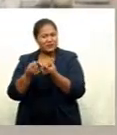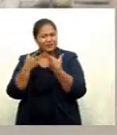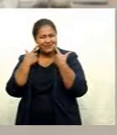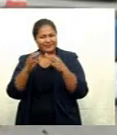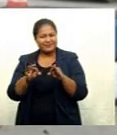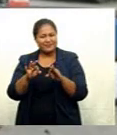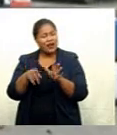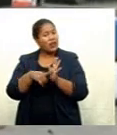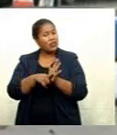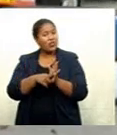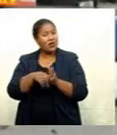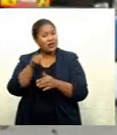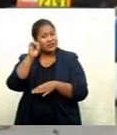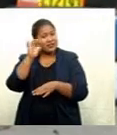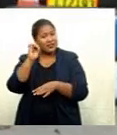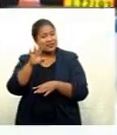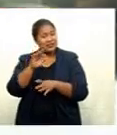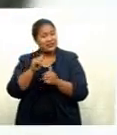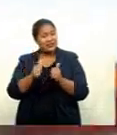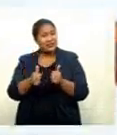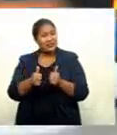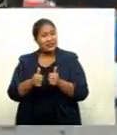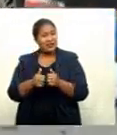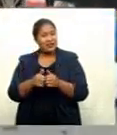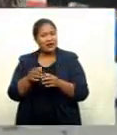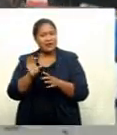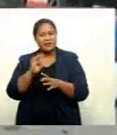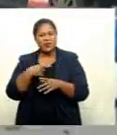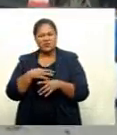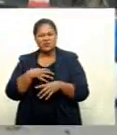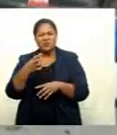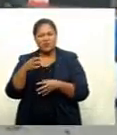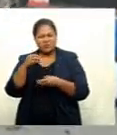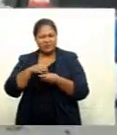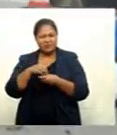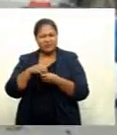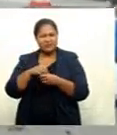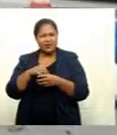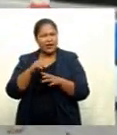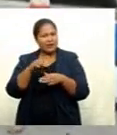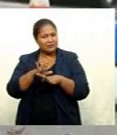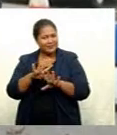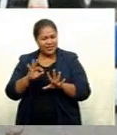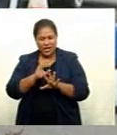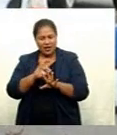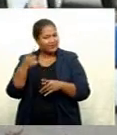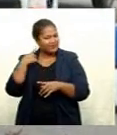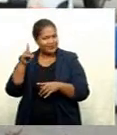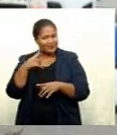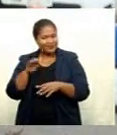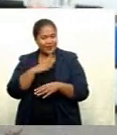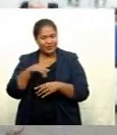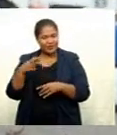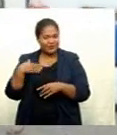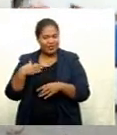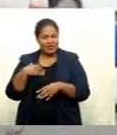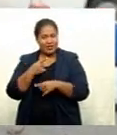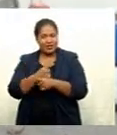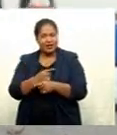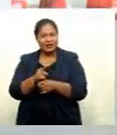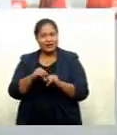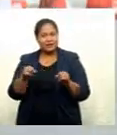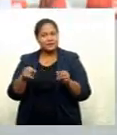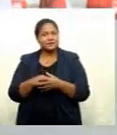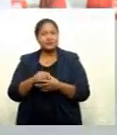taxi driver was charged for carrying excess passengers, breaching the Ministry of Health guidelines on public service vehicles. 2